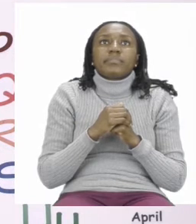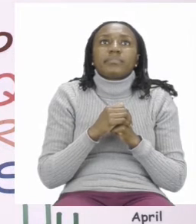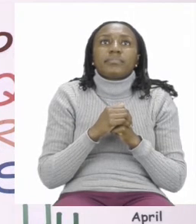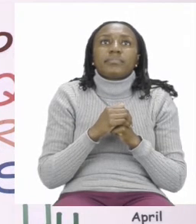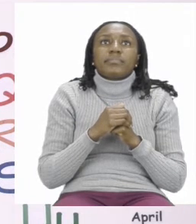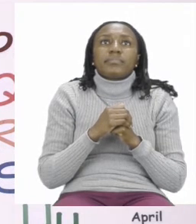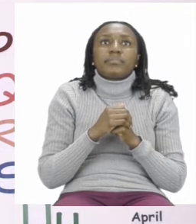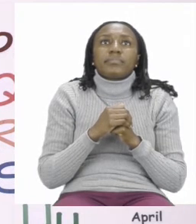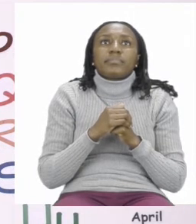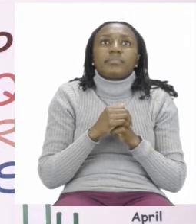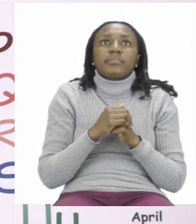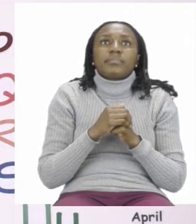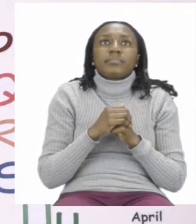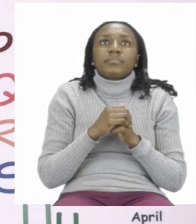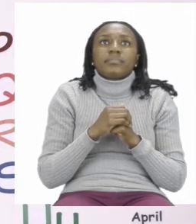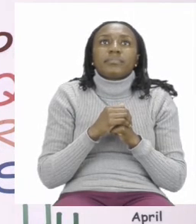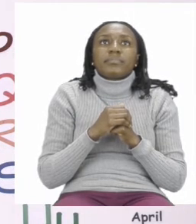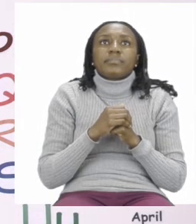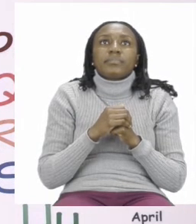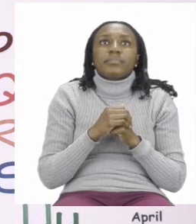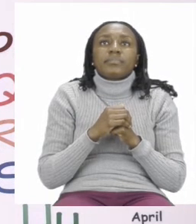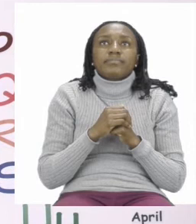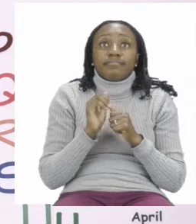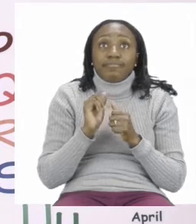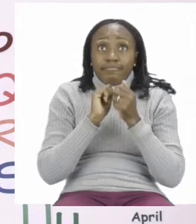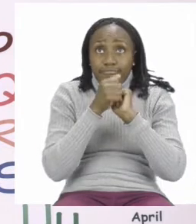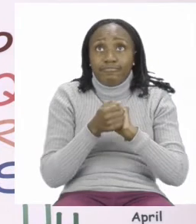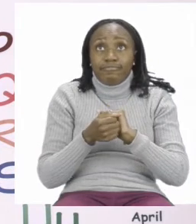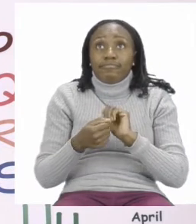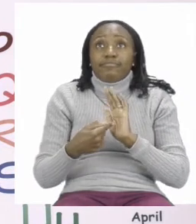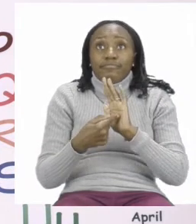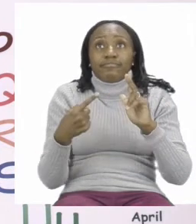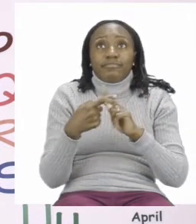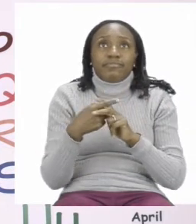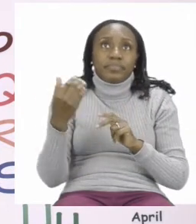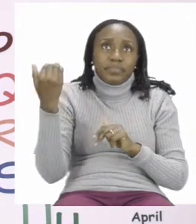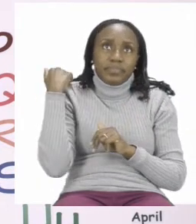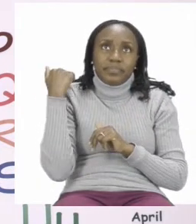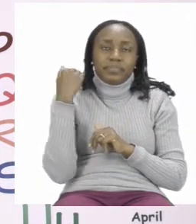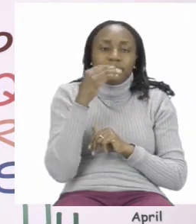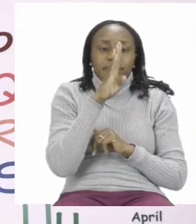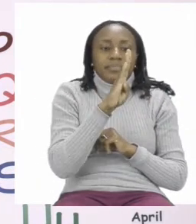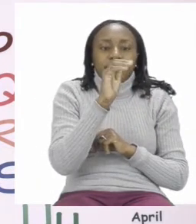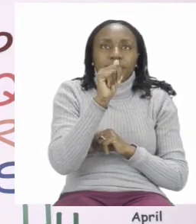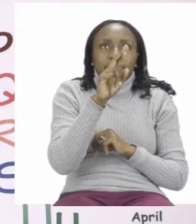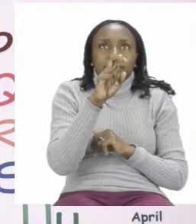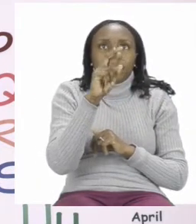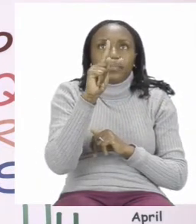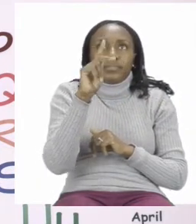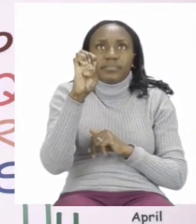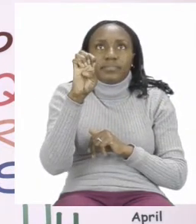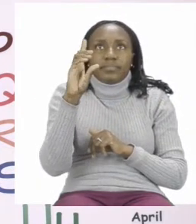So now the word has changed from bark to barked. We can now read